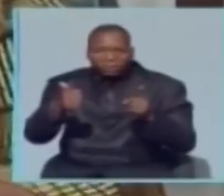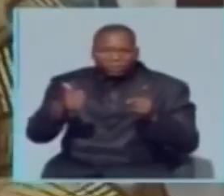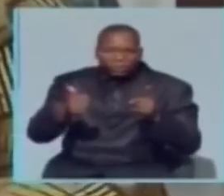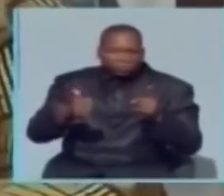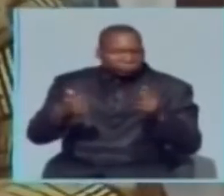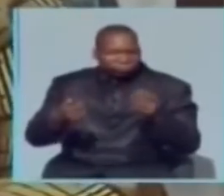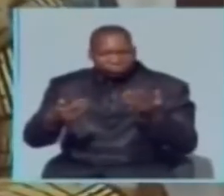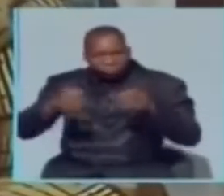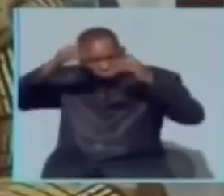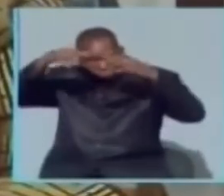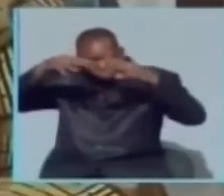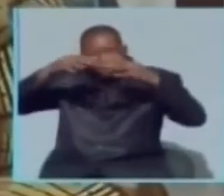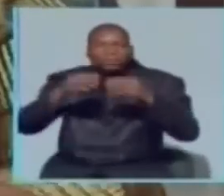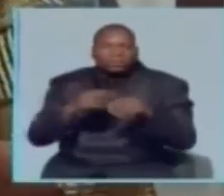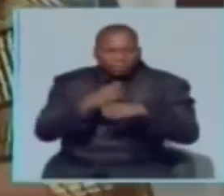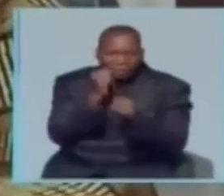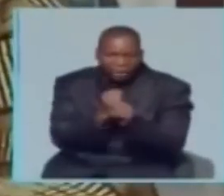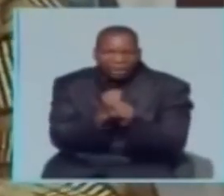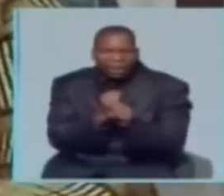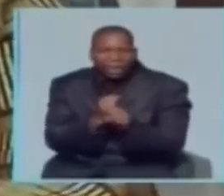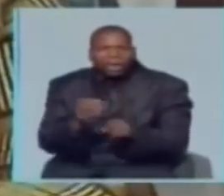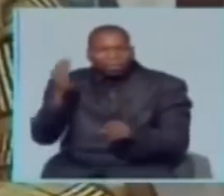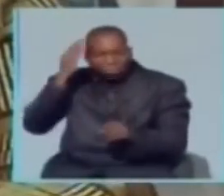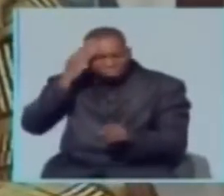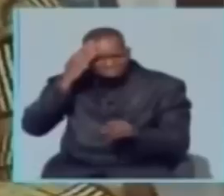We know there's a power deficit. We know there's a